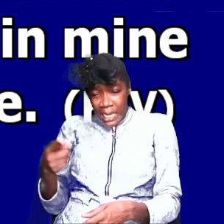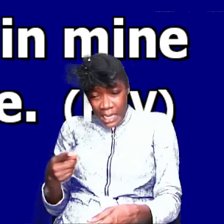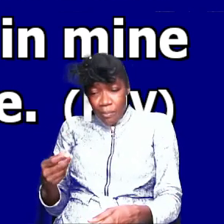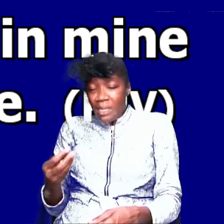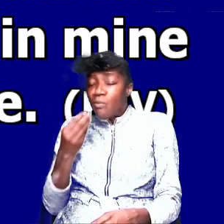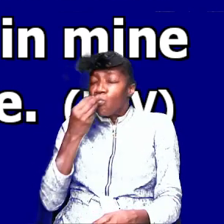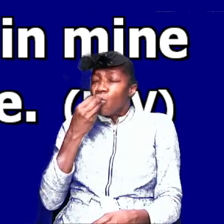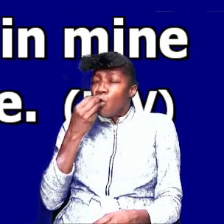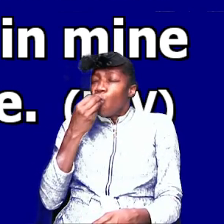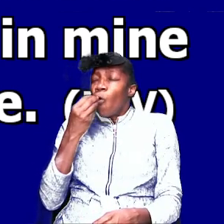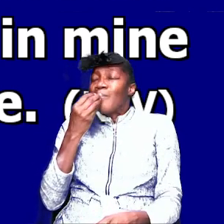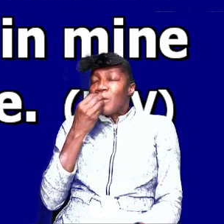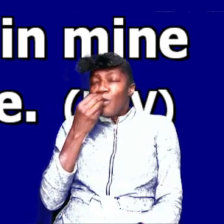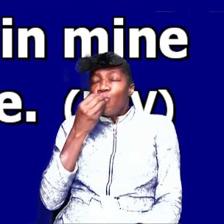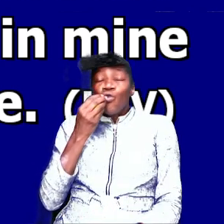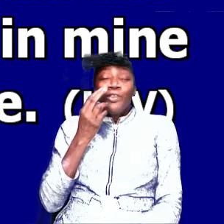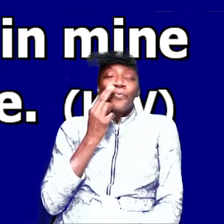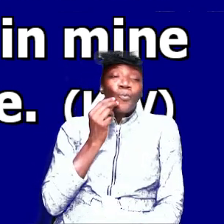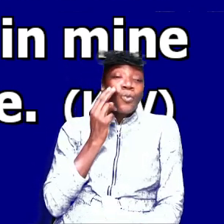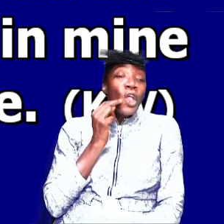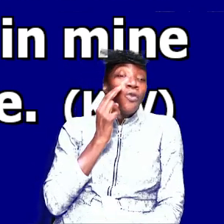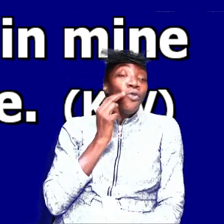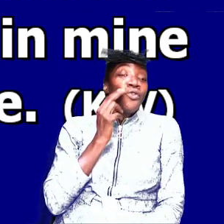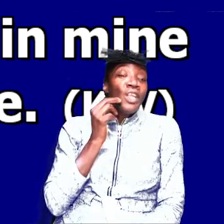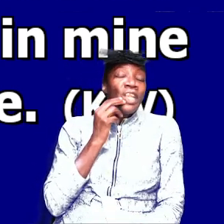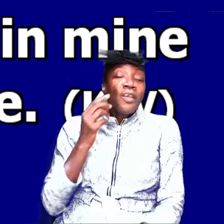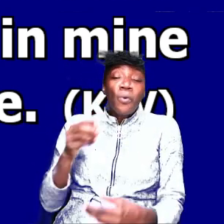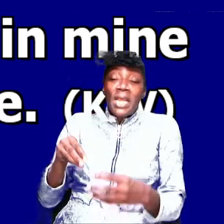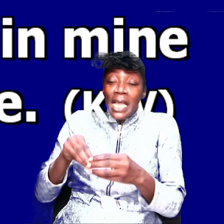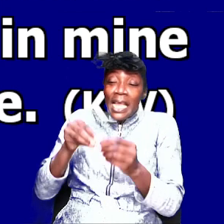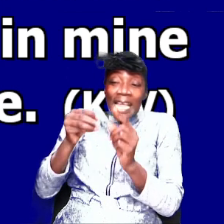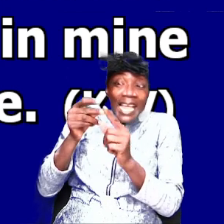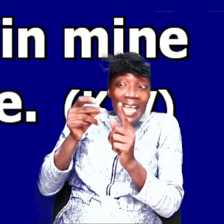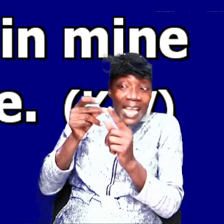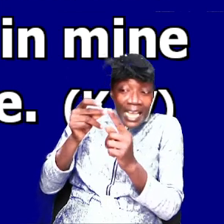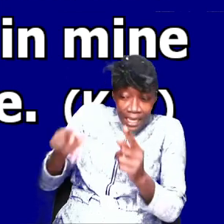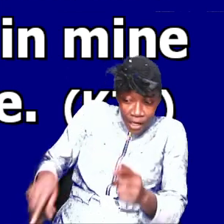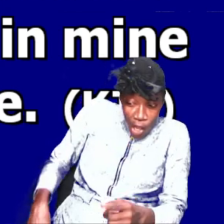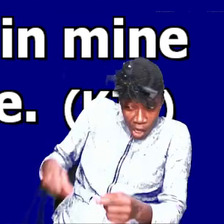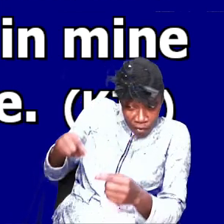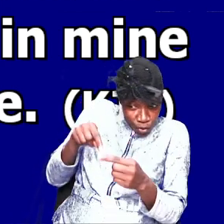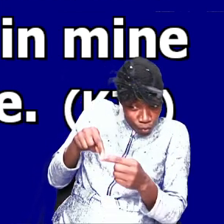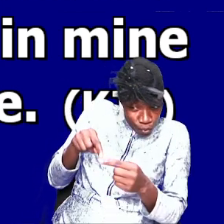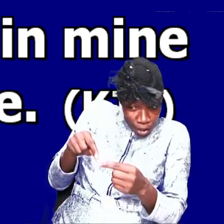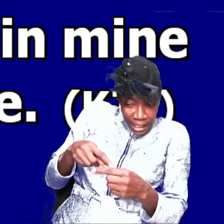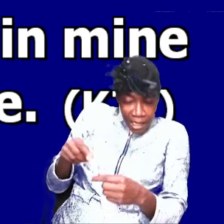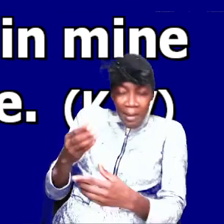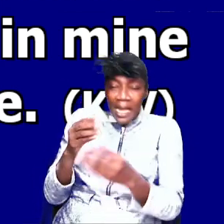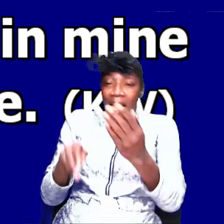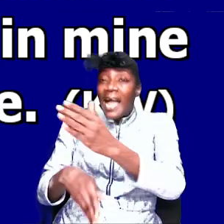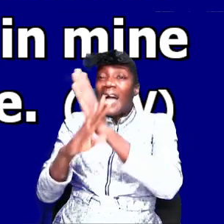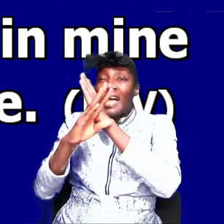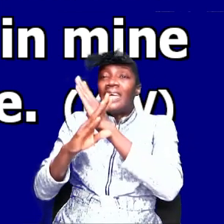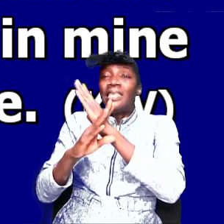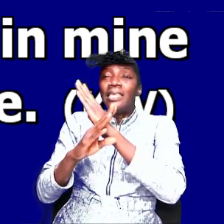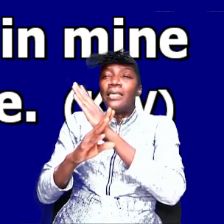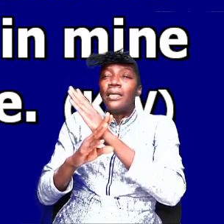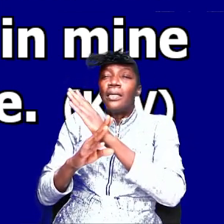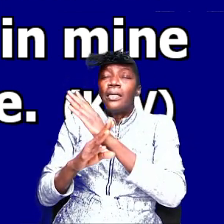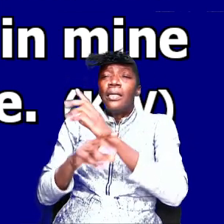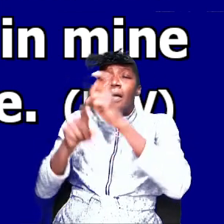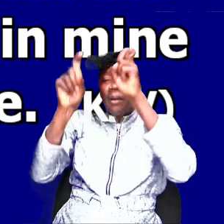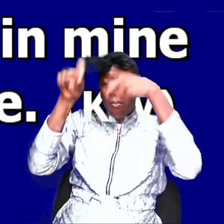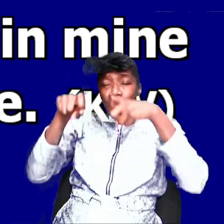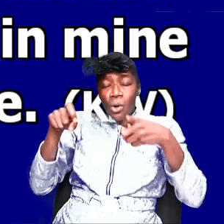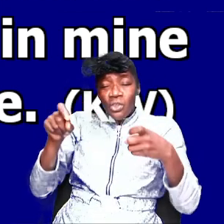honey with the end of the rod that was in my hand. And lo, I must